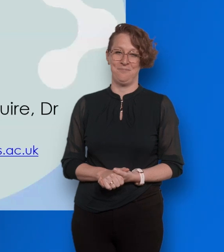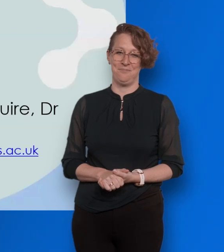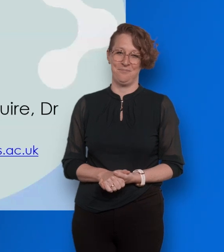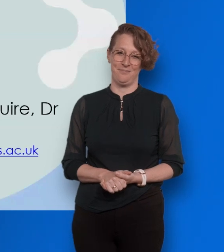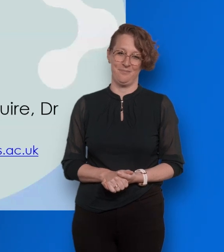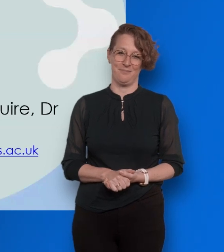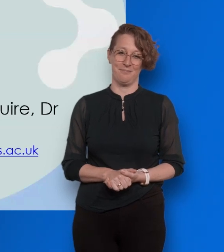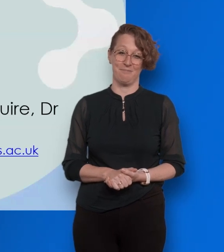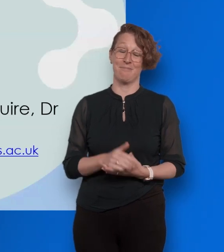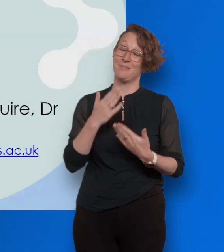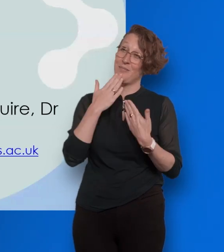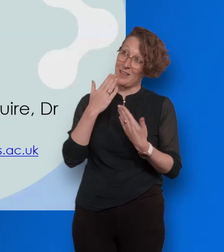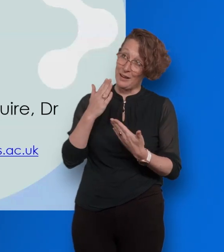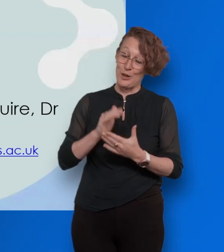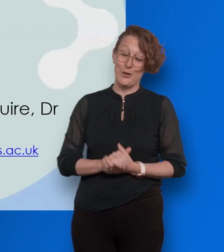Thank you.